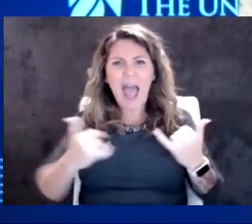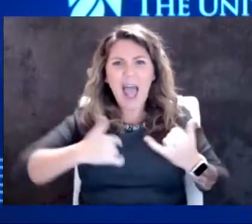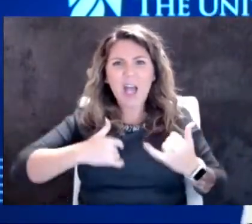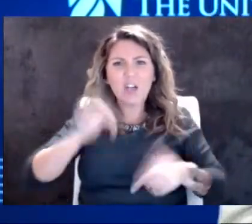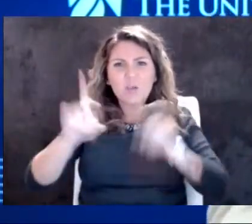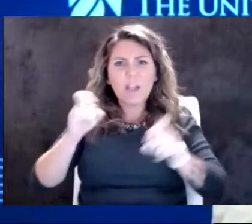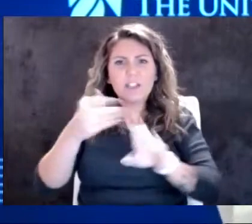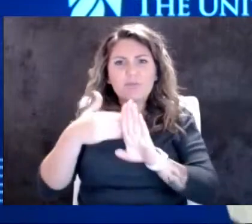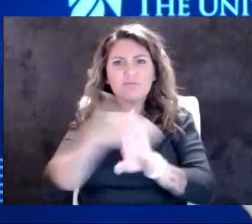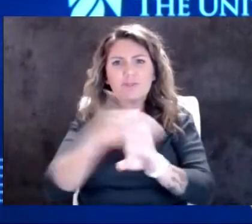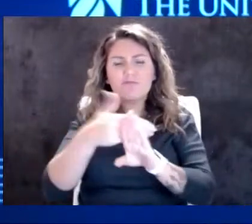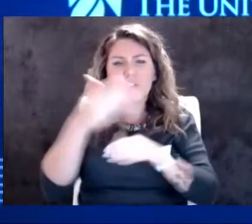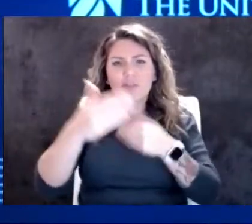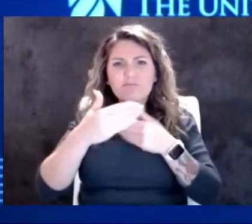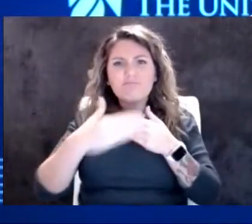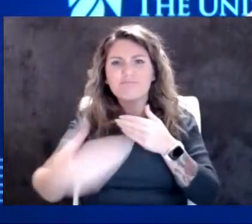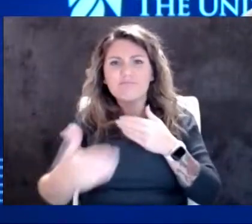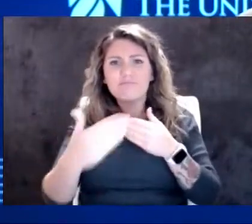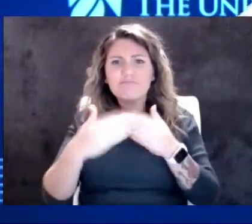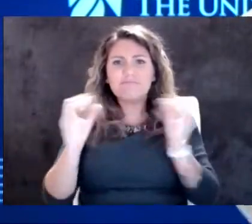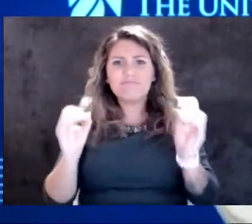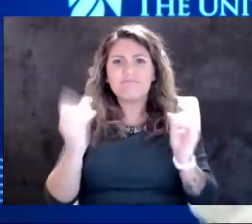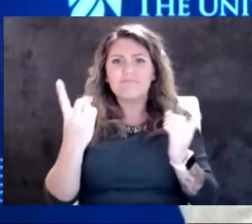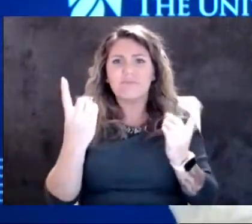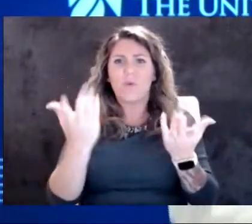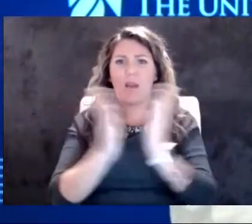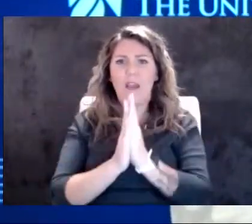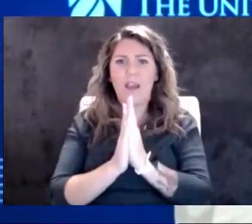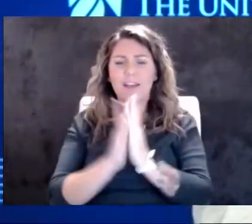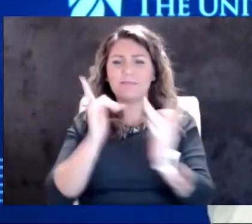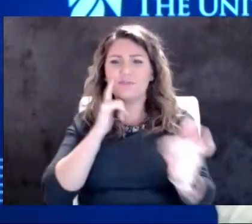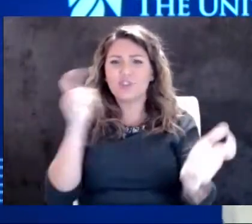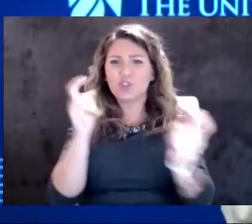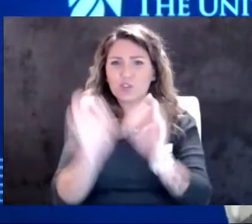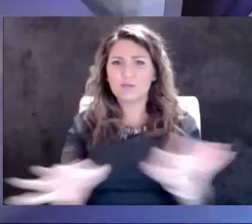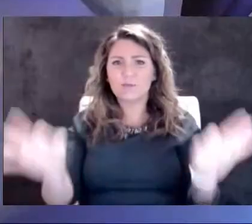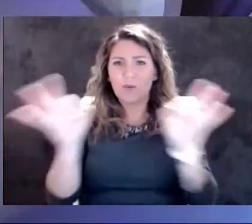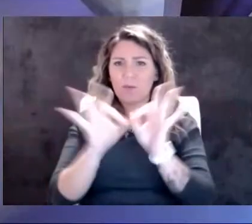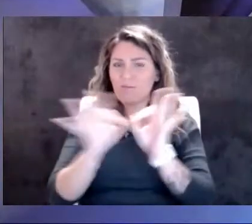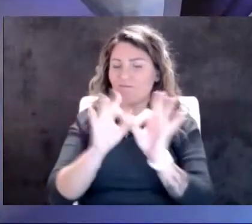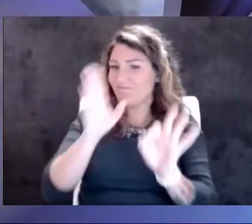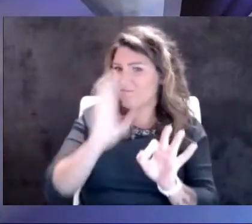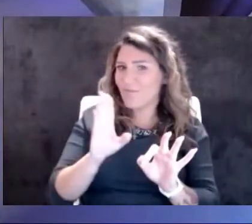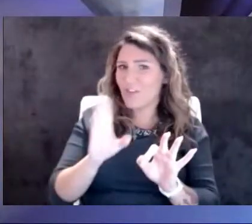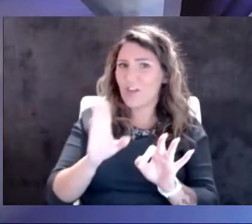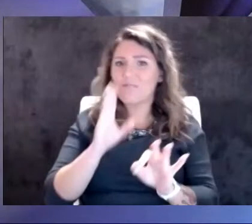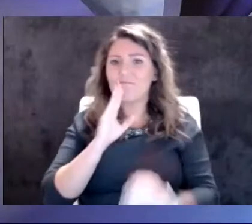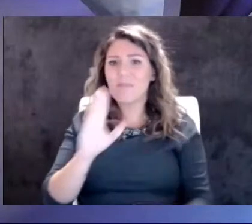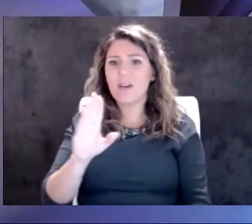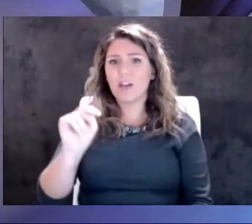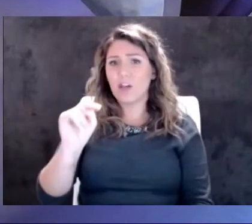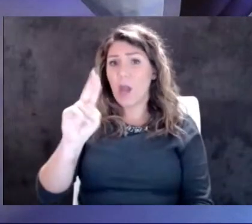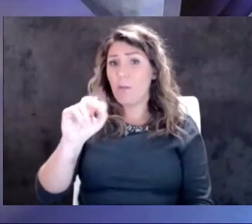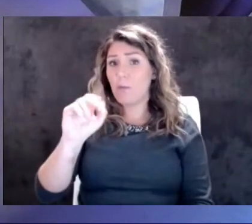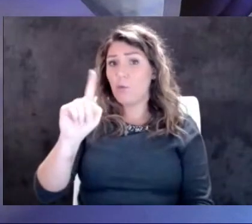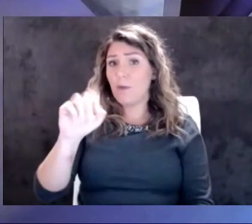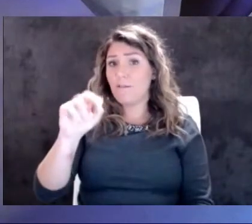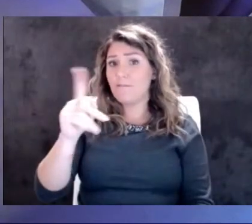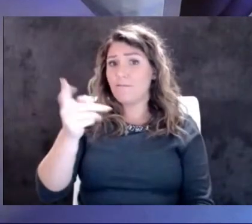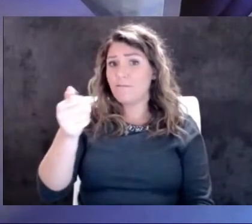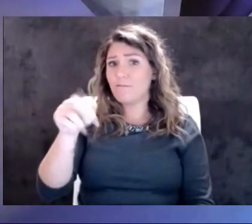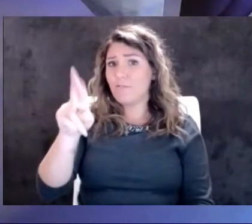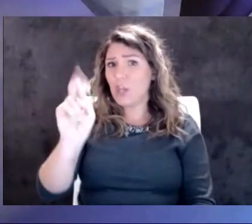on, because the one thing nobody asked about is a really big deal, and I'm going to come right to you about this. Molnupiravir, did I say that right? The new Merck